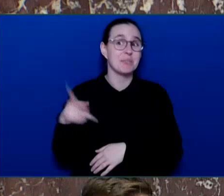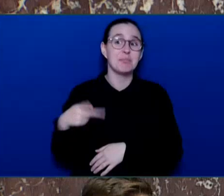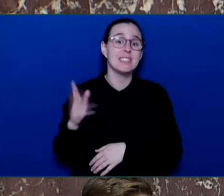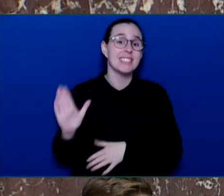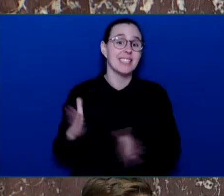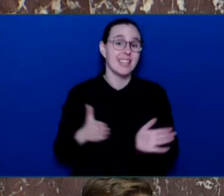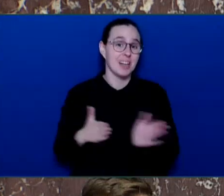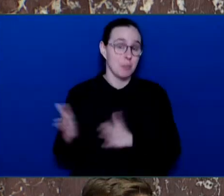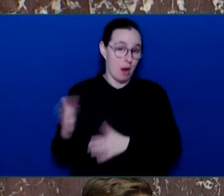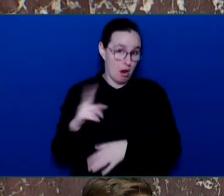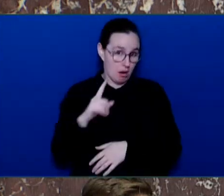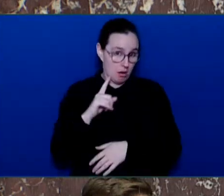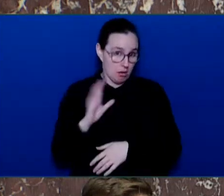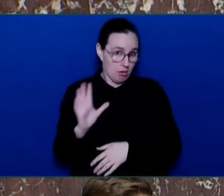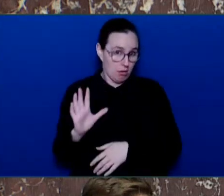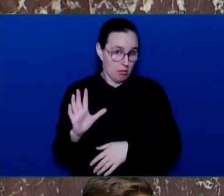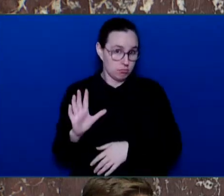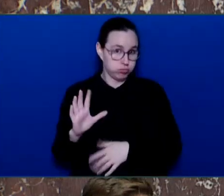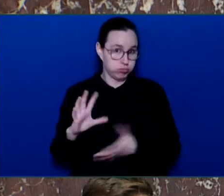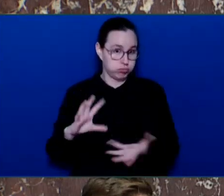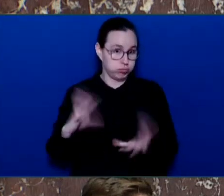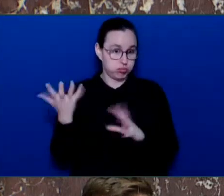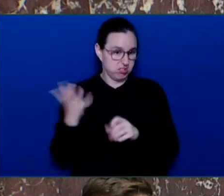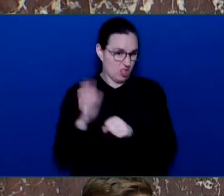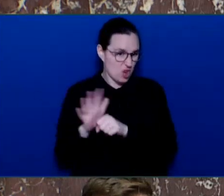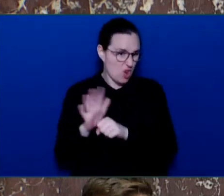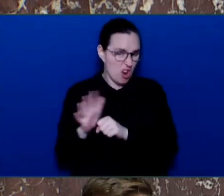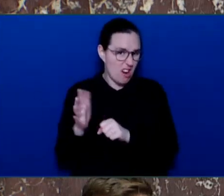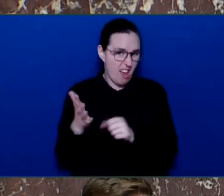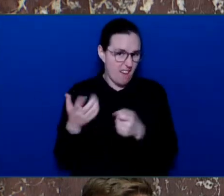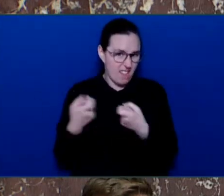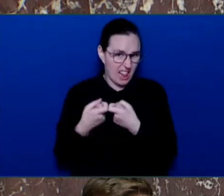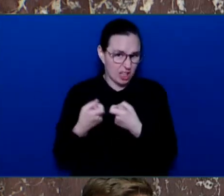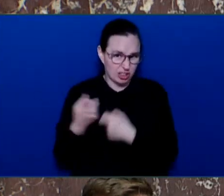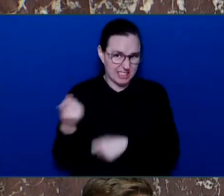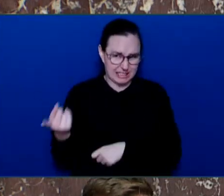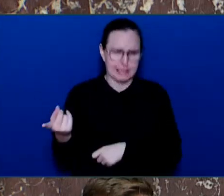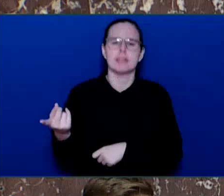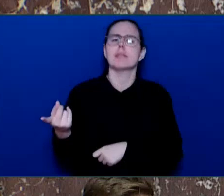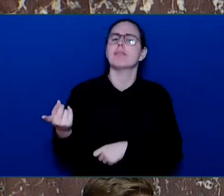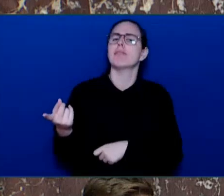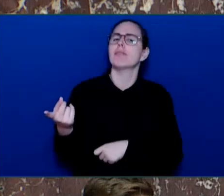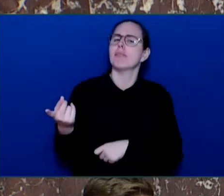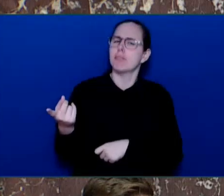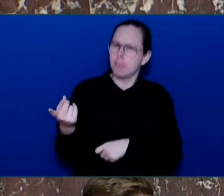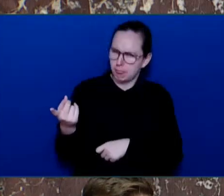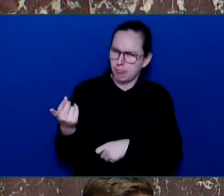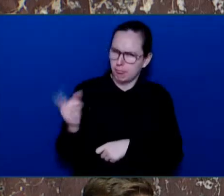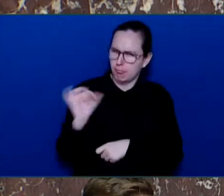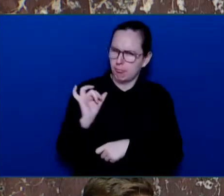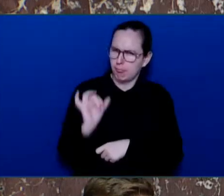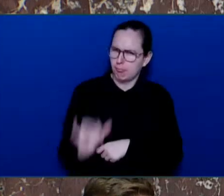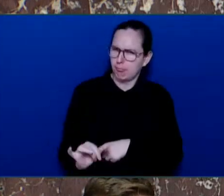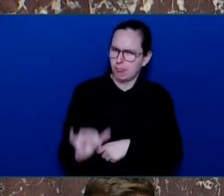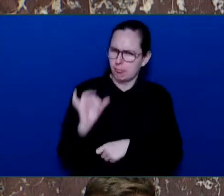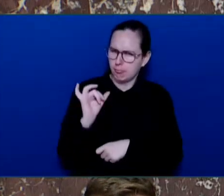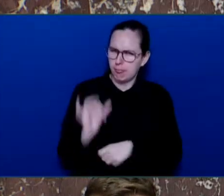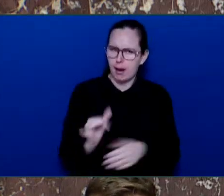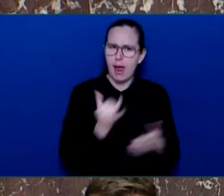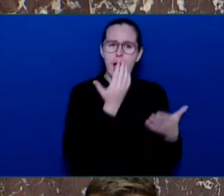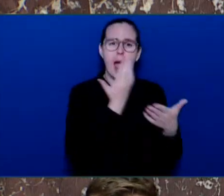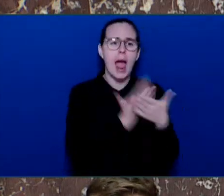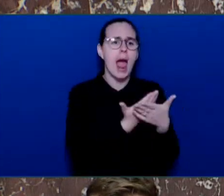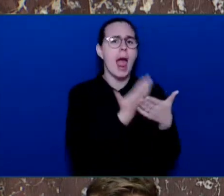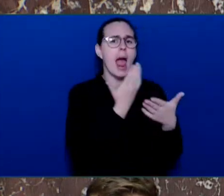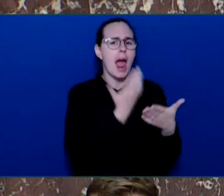electricity. So again, with mounting evidence from these internal sources, why is the Premier putting Cost BC scheme that